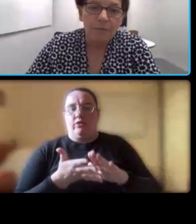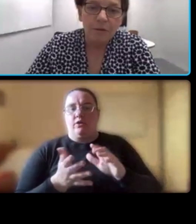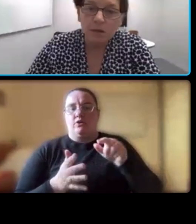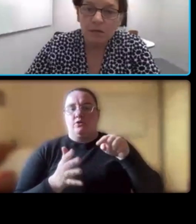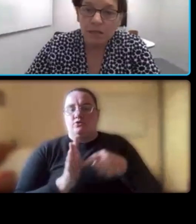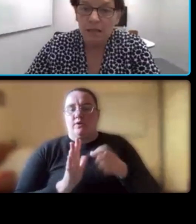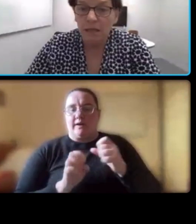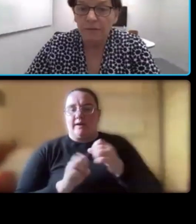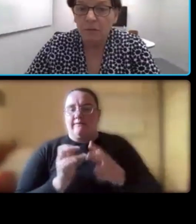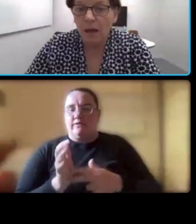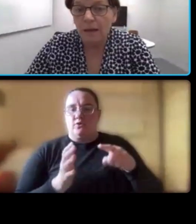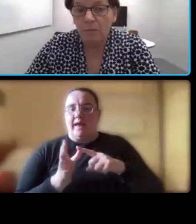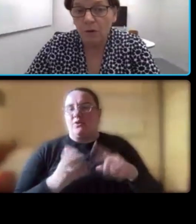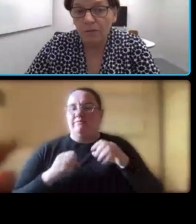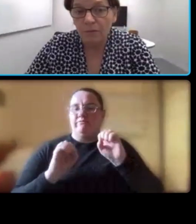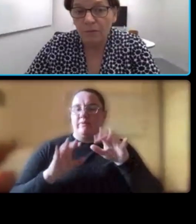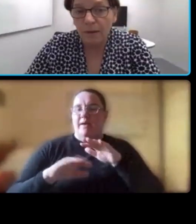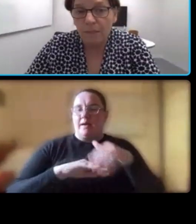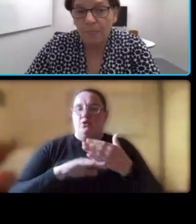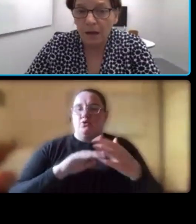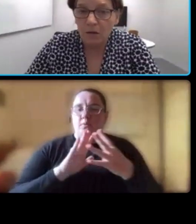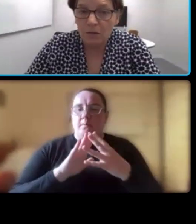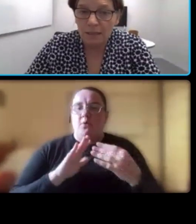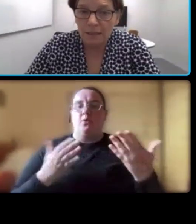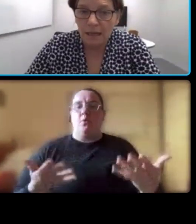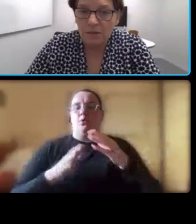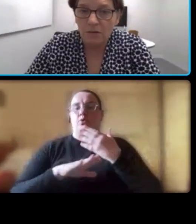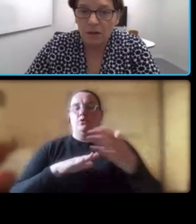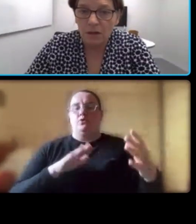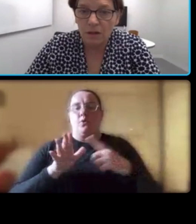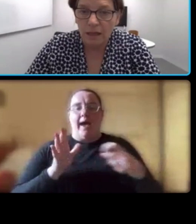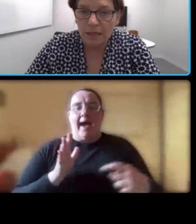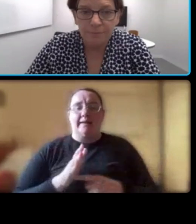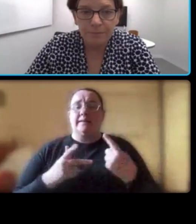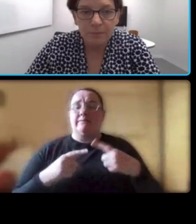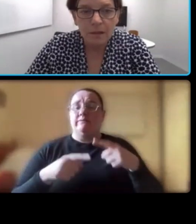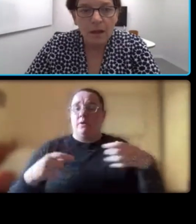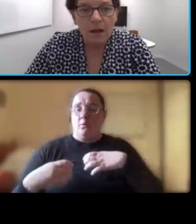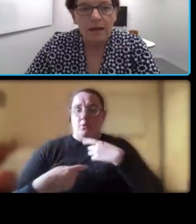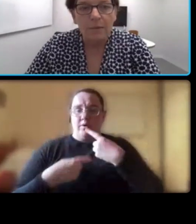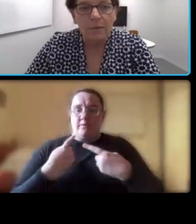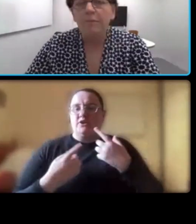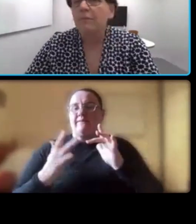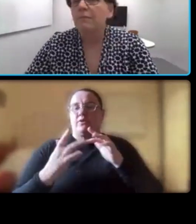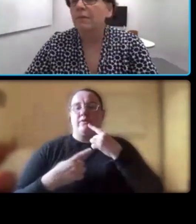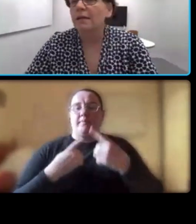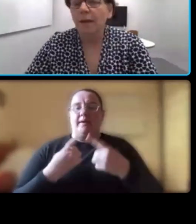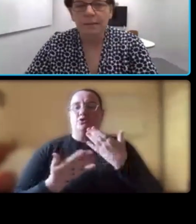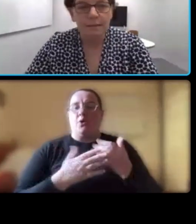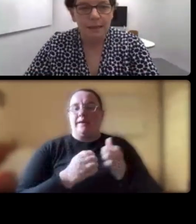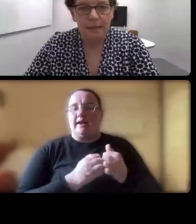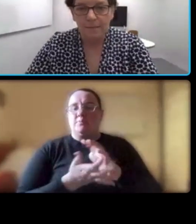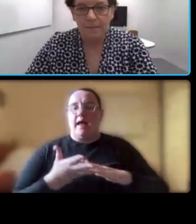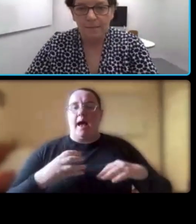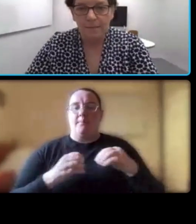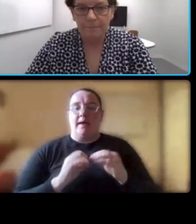for listening, and please reach out if you would like more information. Our contact details are on the Engagement Hub. I'll now